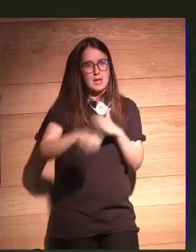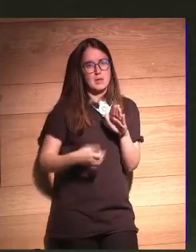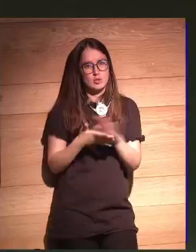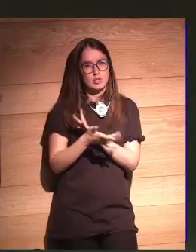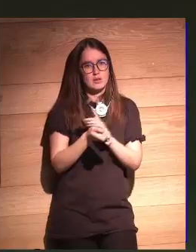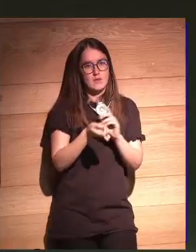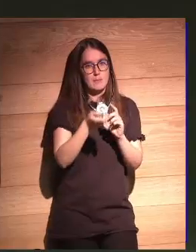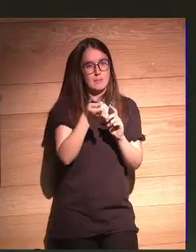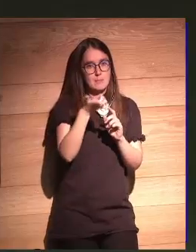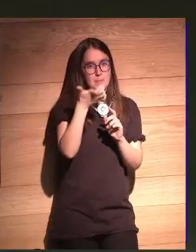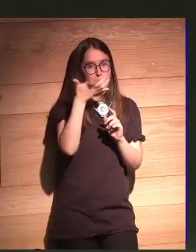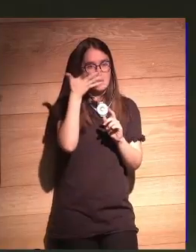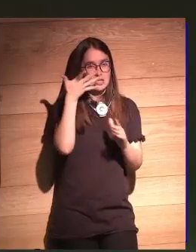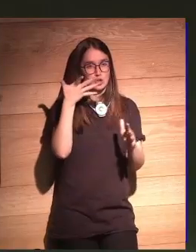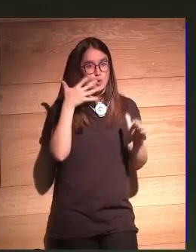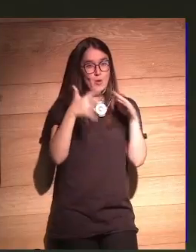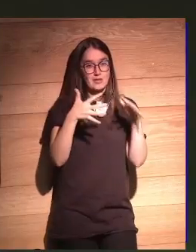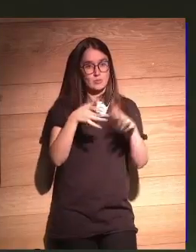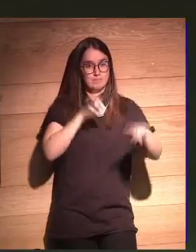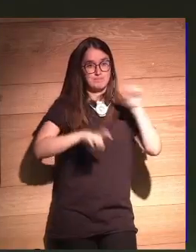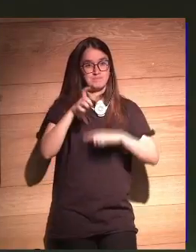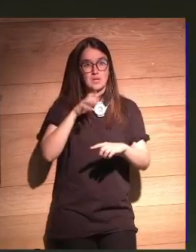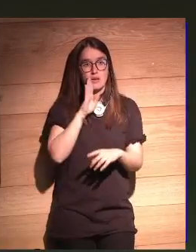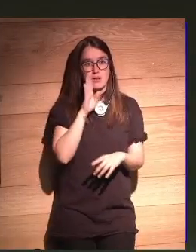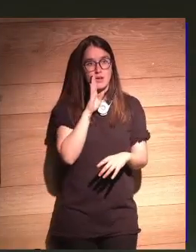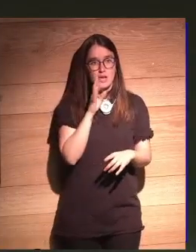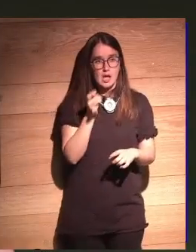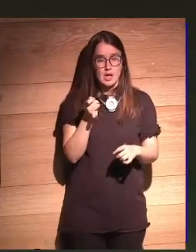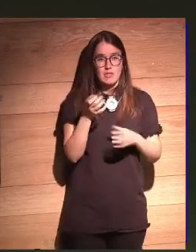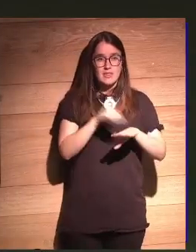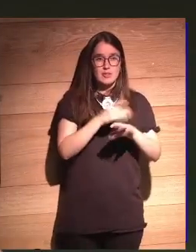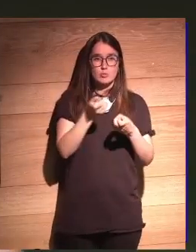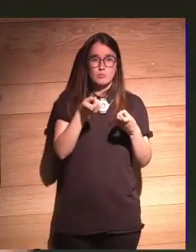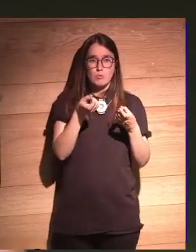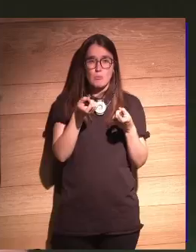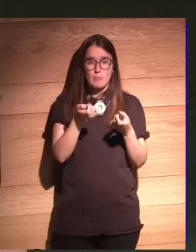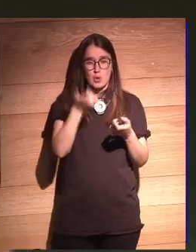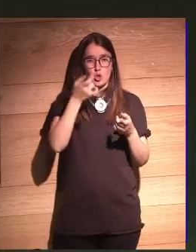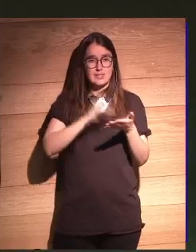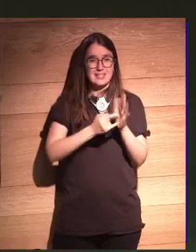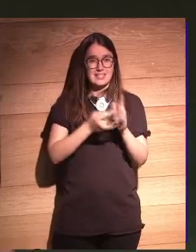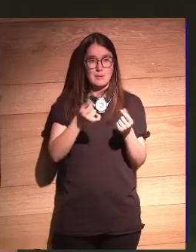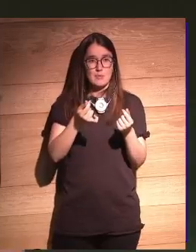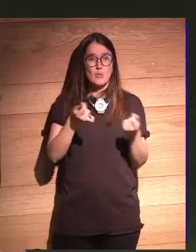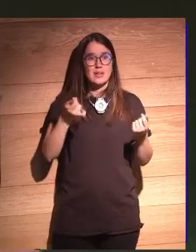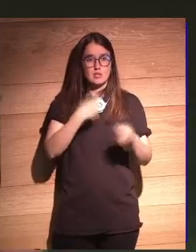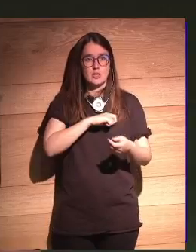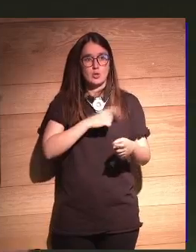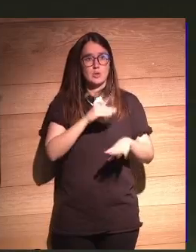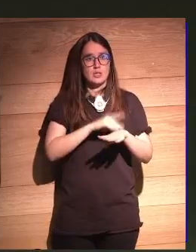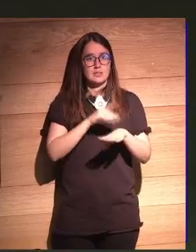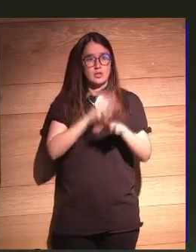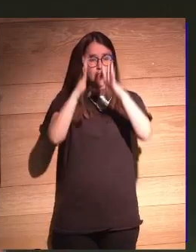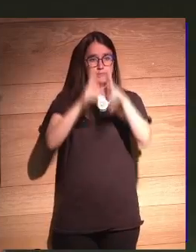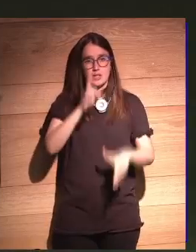that there are empty houses if that is going to be revalued as an asset. Going back to what was before, there are just a few figures about the Spanish real estate